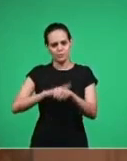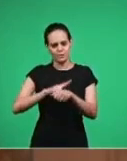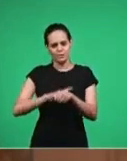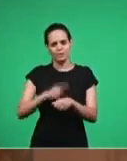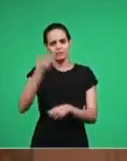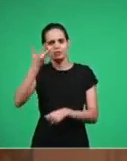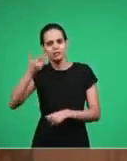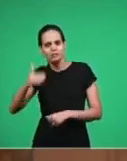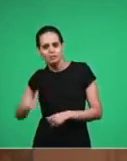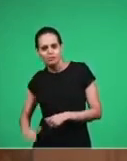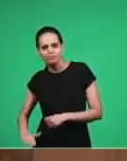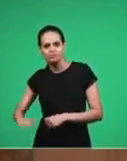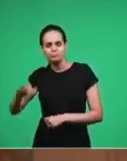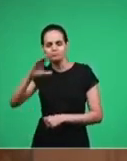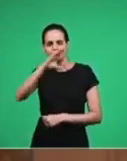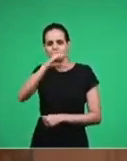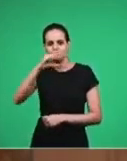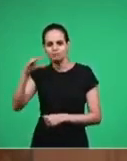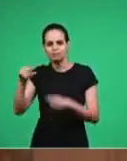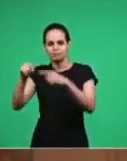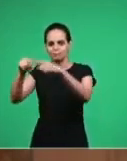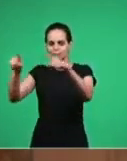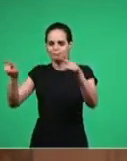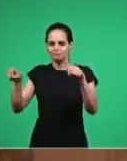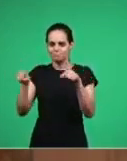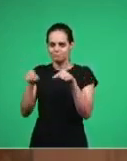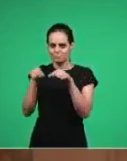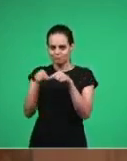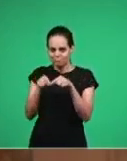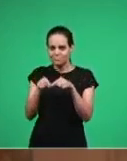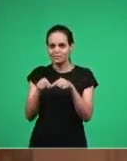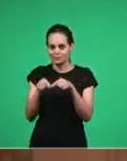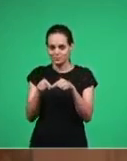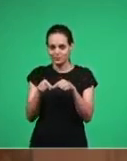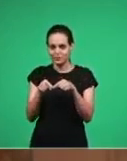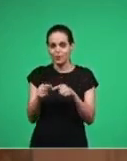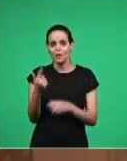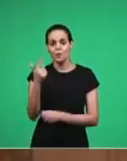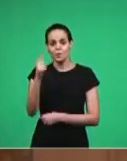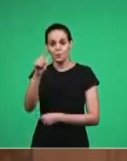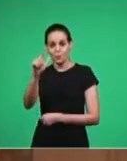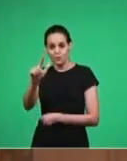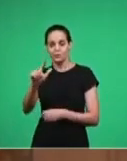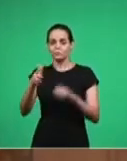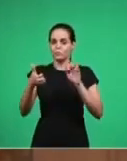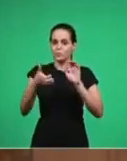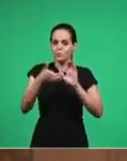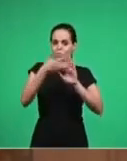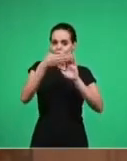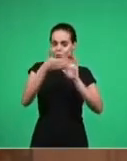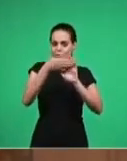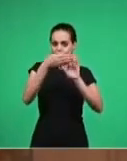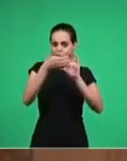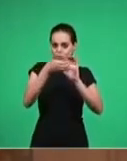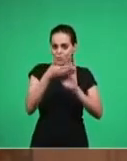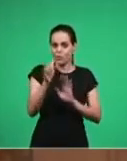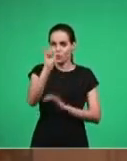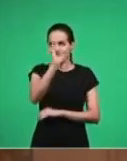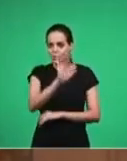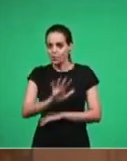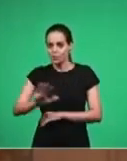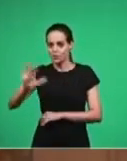While the children are walking to the classes, we're going to give one more presentation